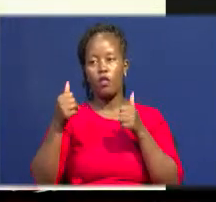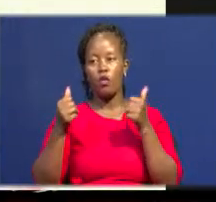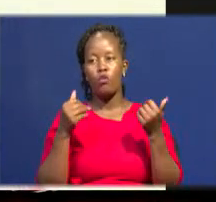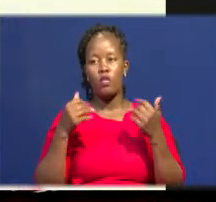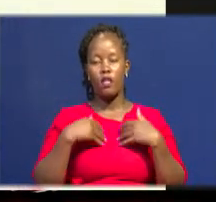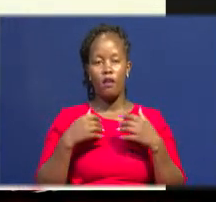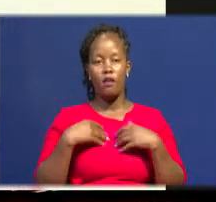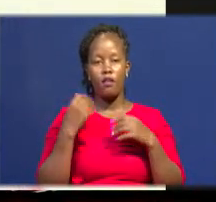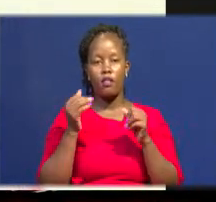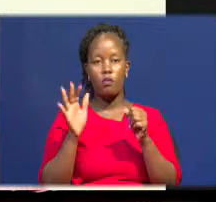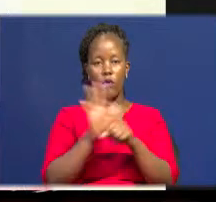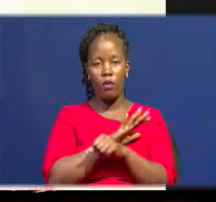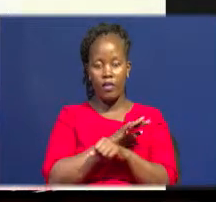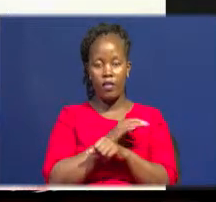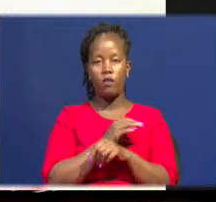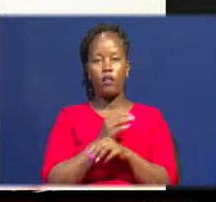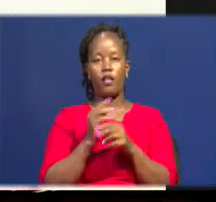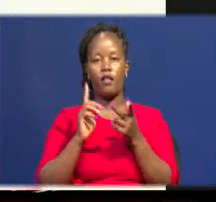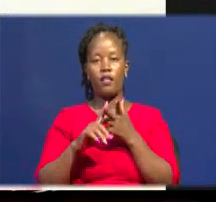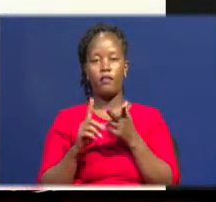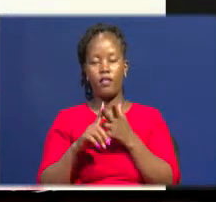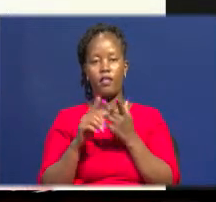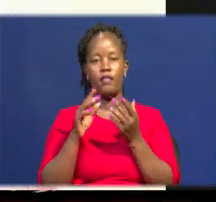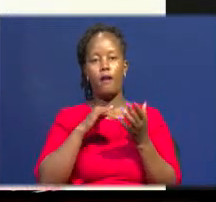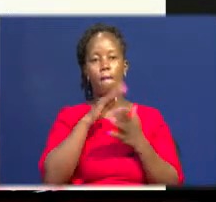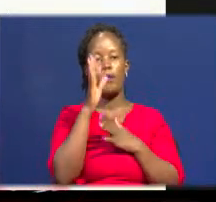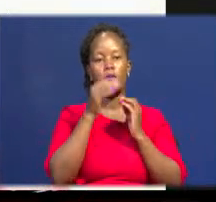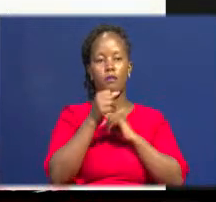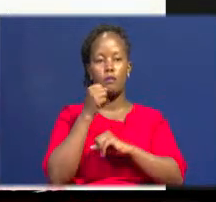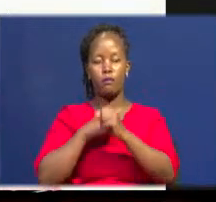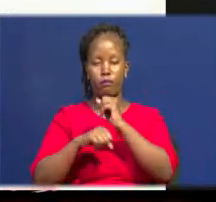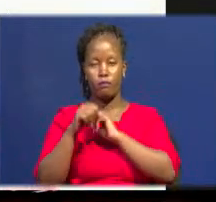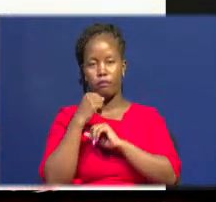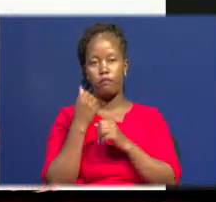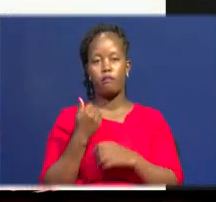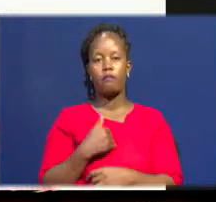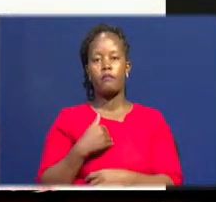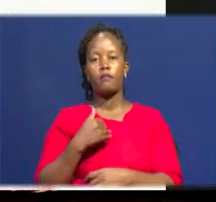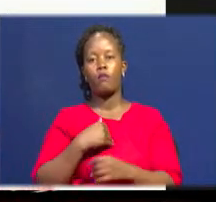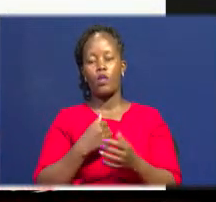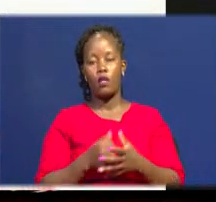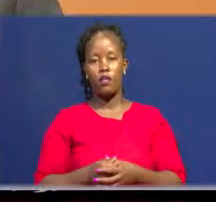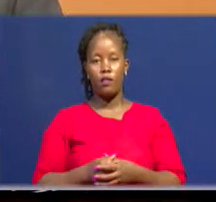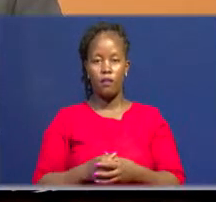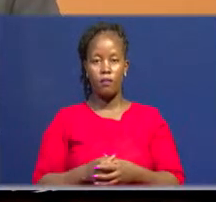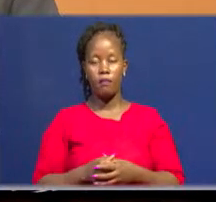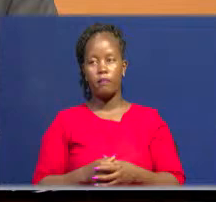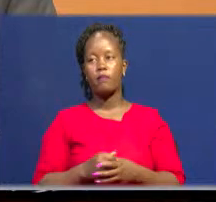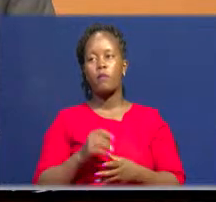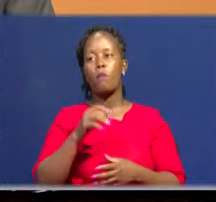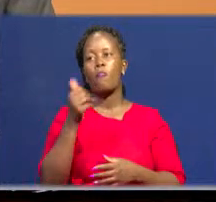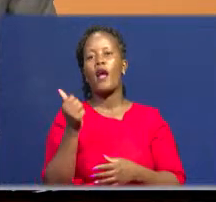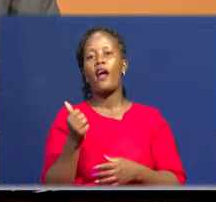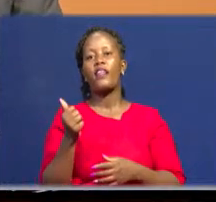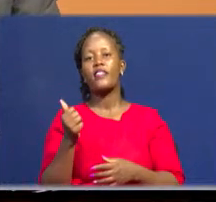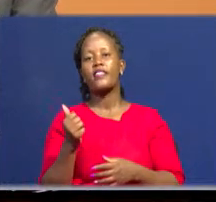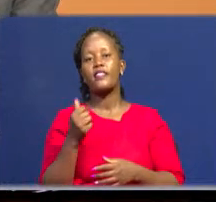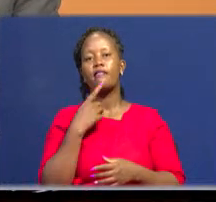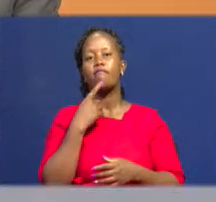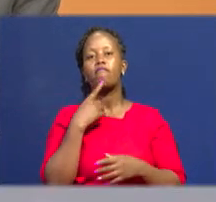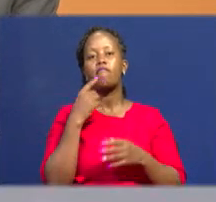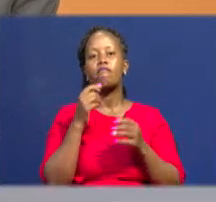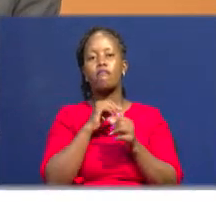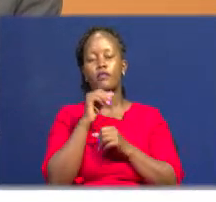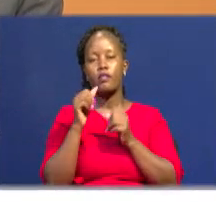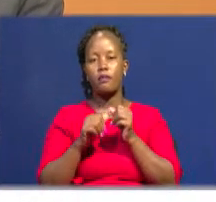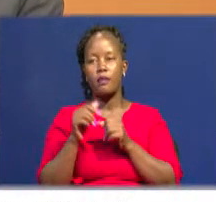but the situation was under control because of proper arrangements. Now, the other one that we'd like to talk about is